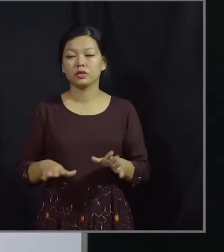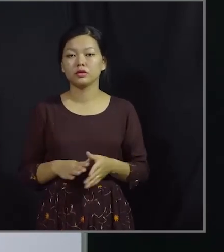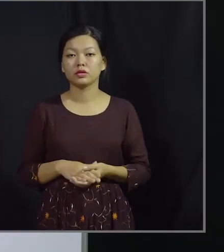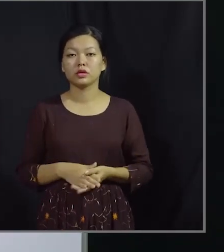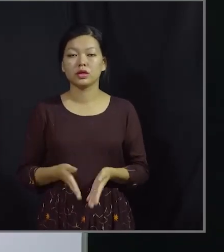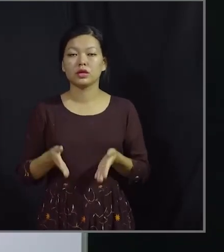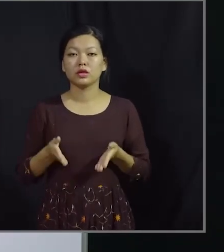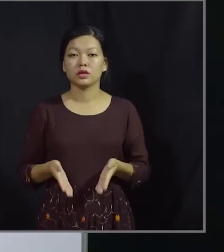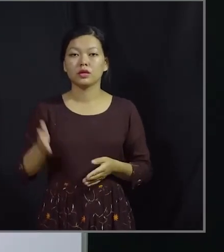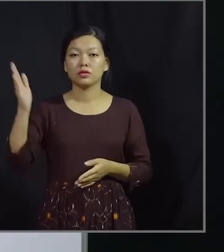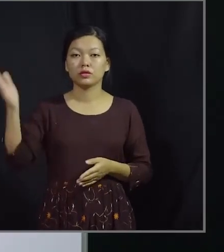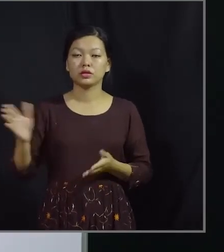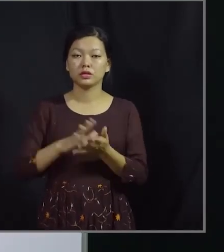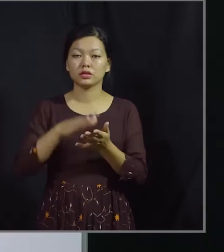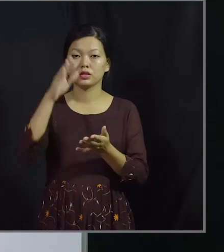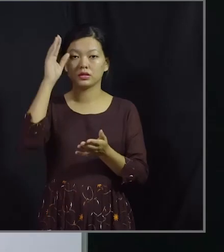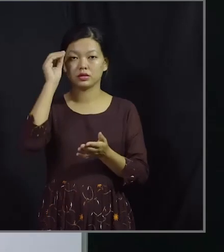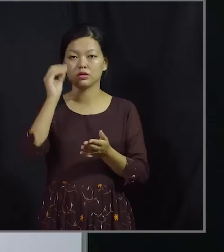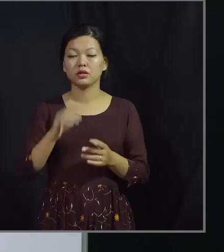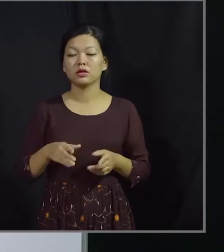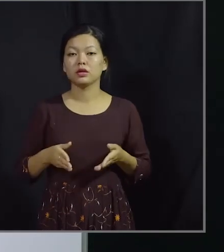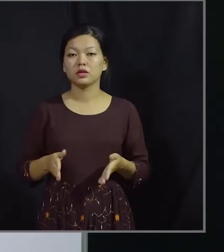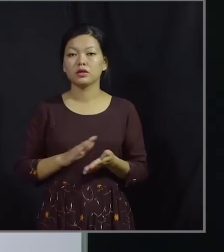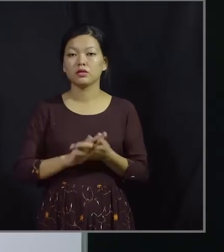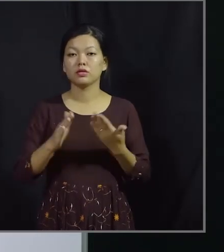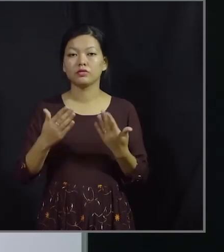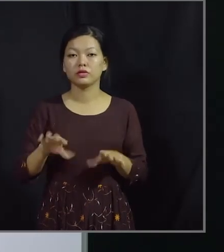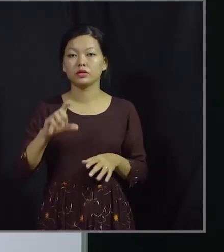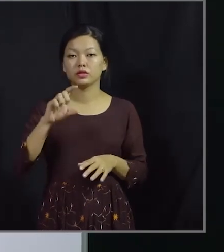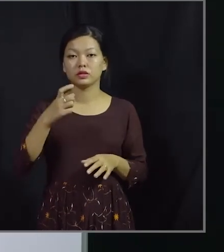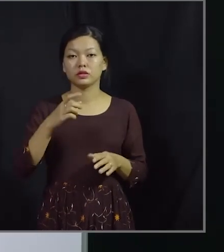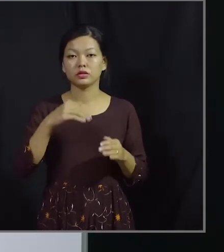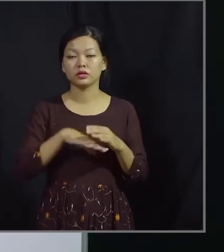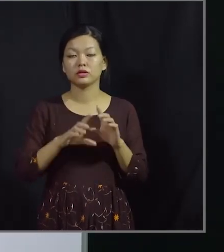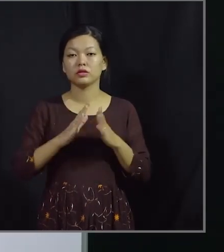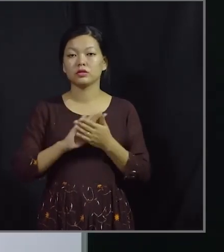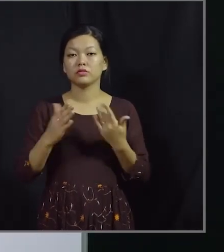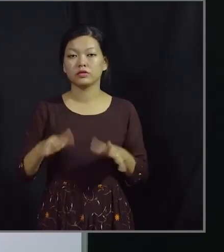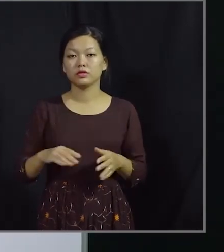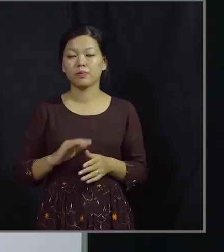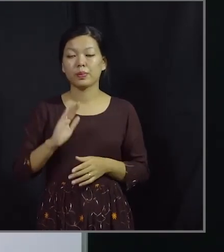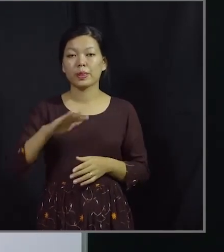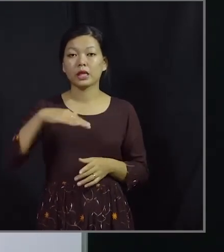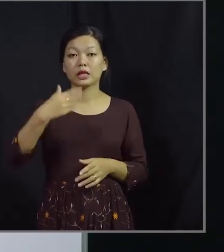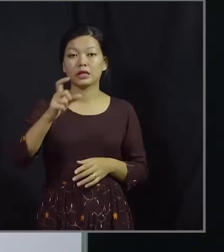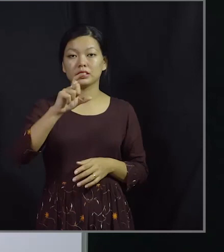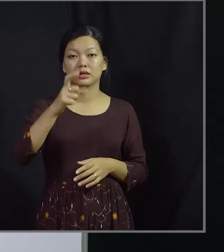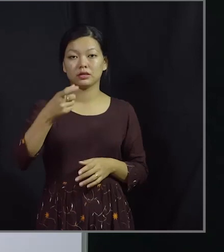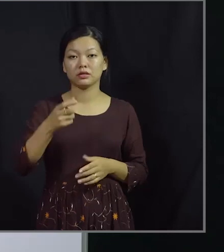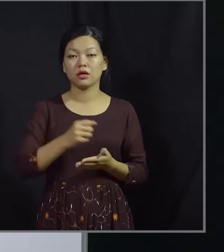have come to the end of this session. In the next session, we will be doing some practical problems relating